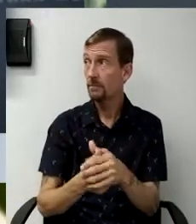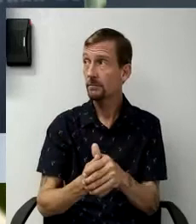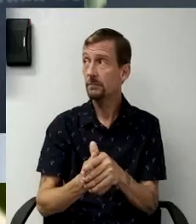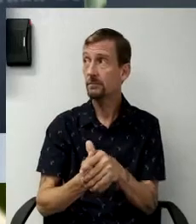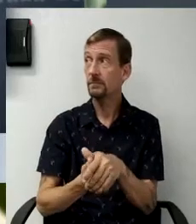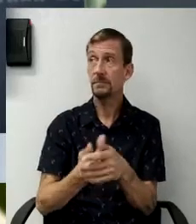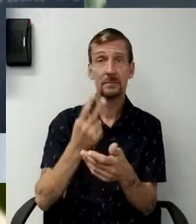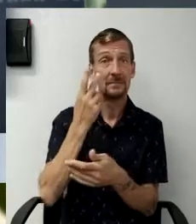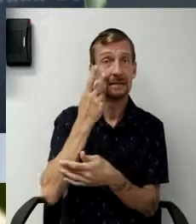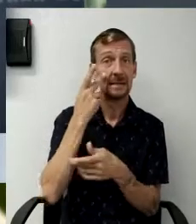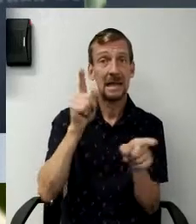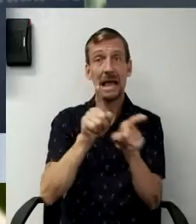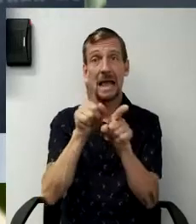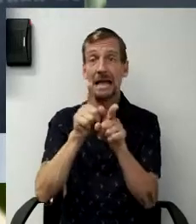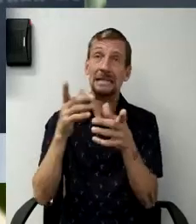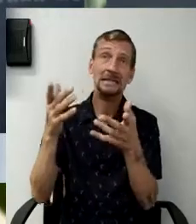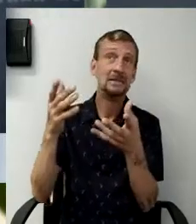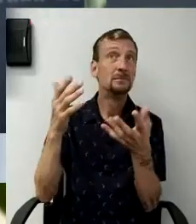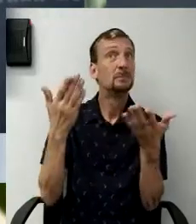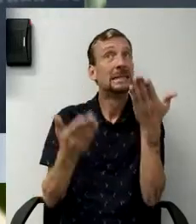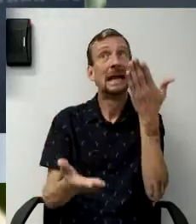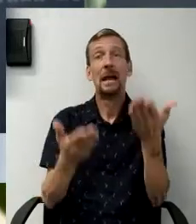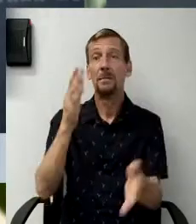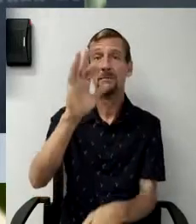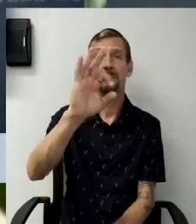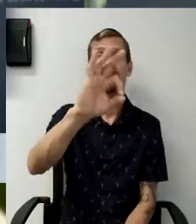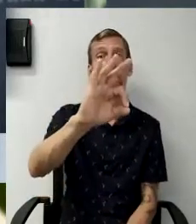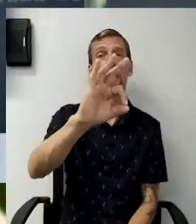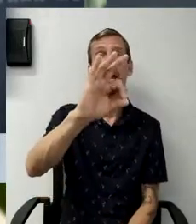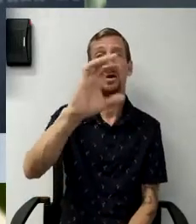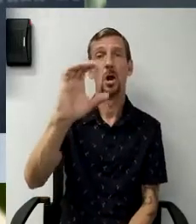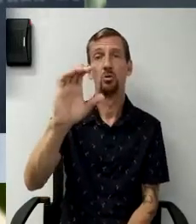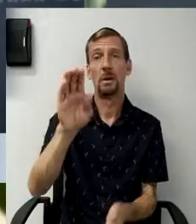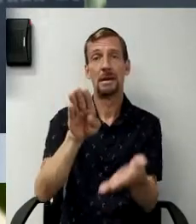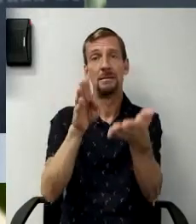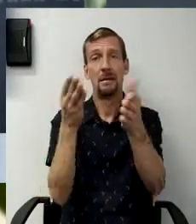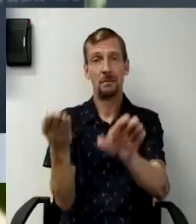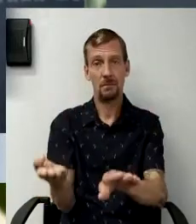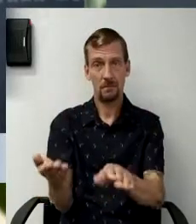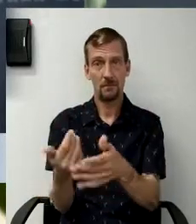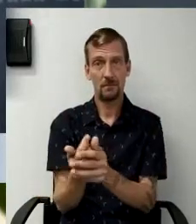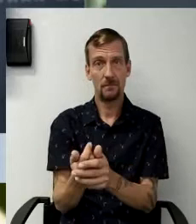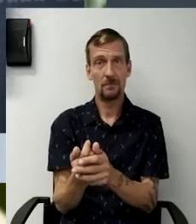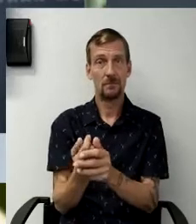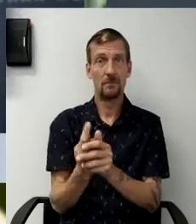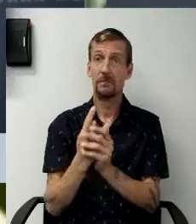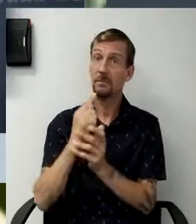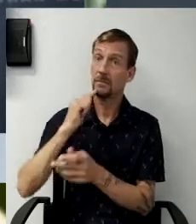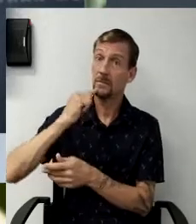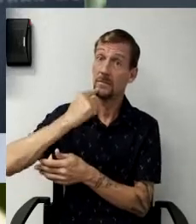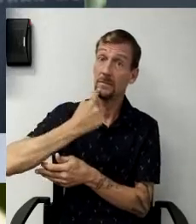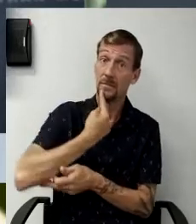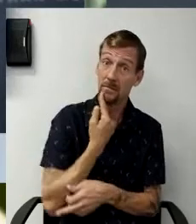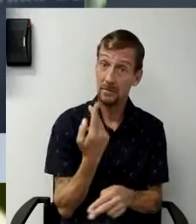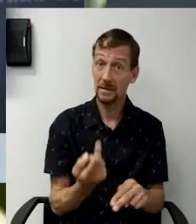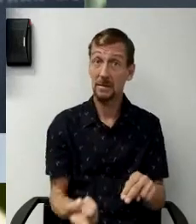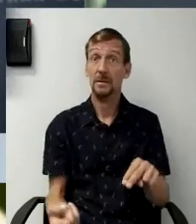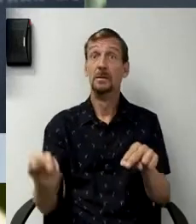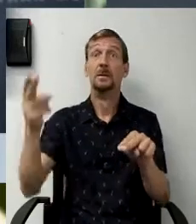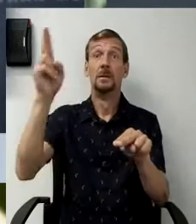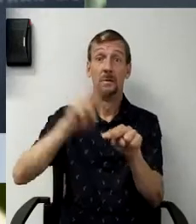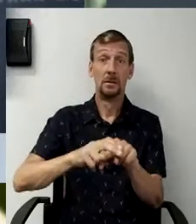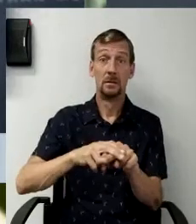to see as many as 900 deaths. So a pretty significant increase